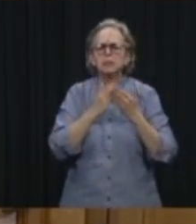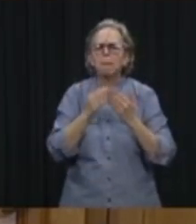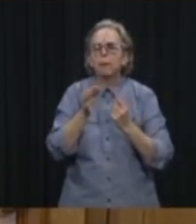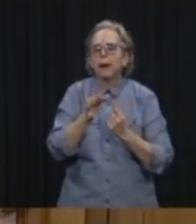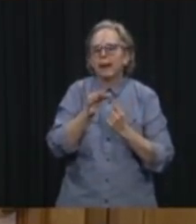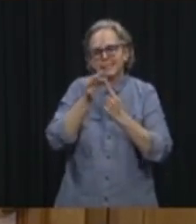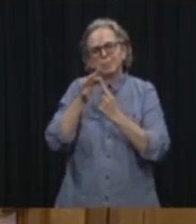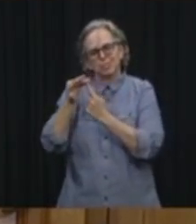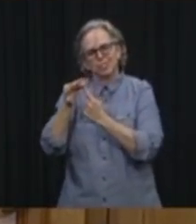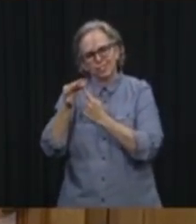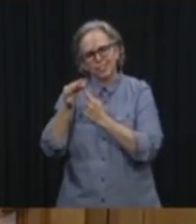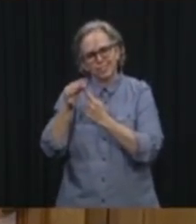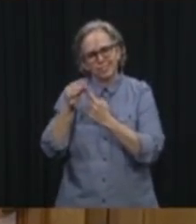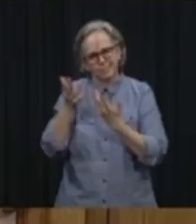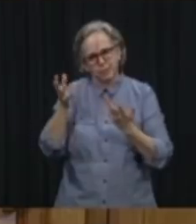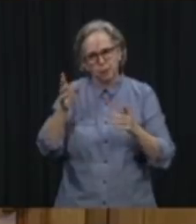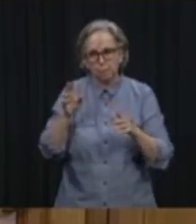about.